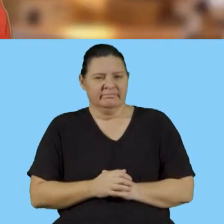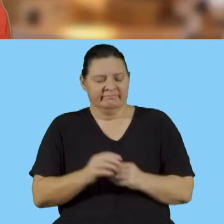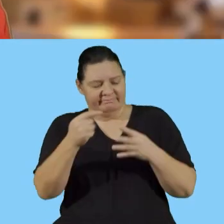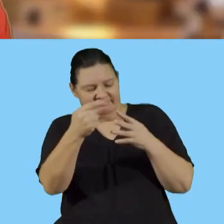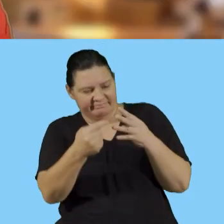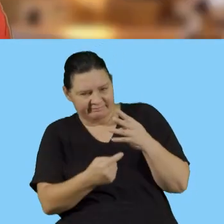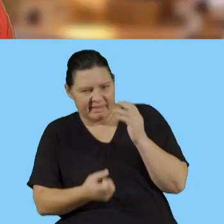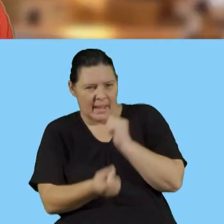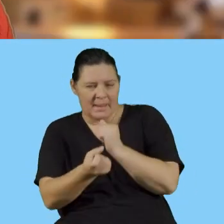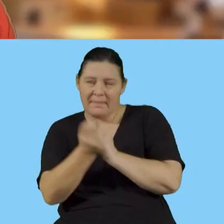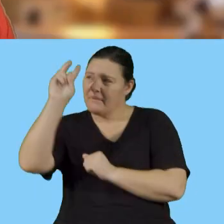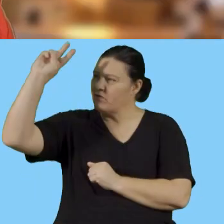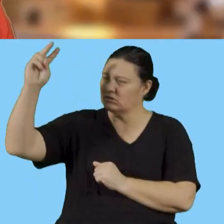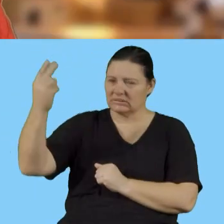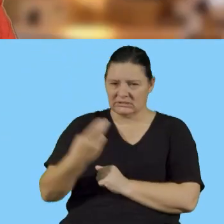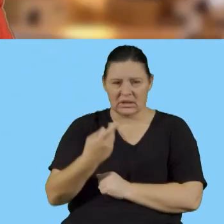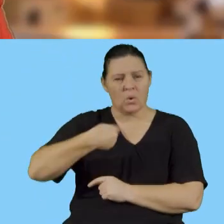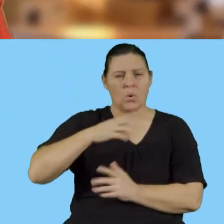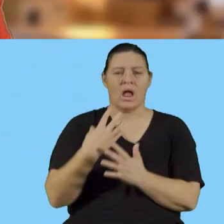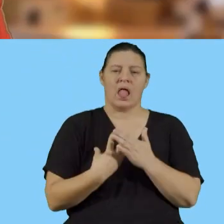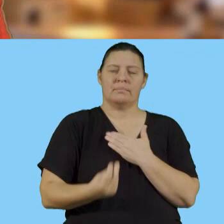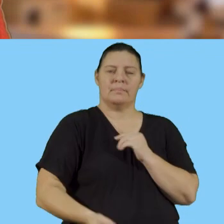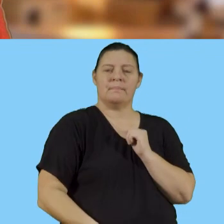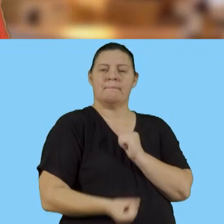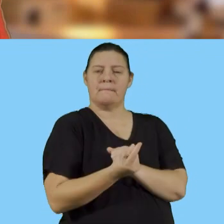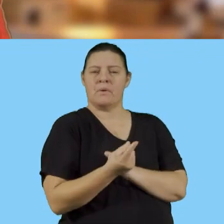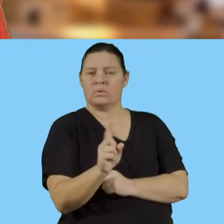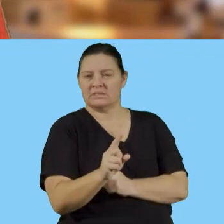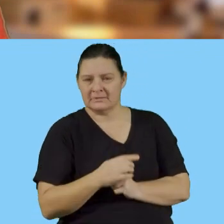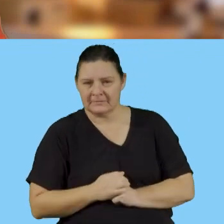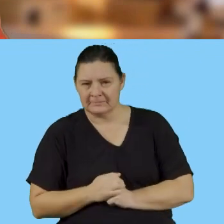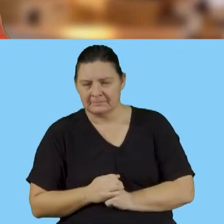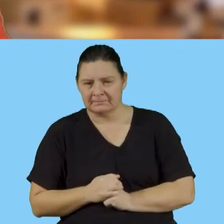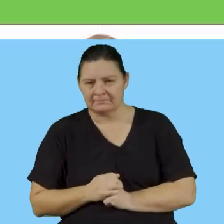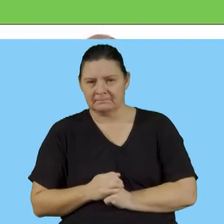happened, what are we getting as the outcome or the product of the process?